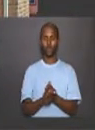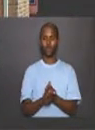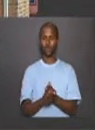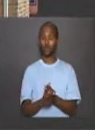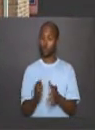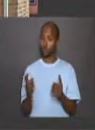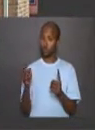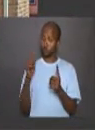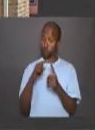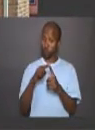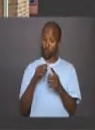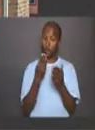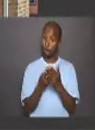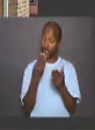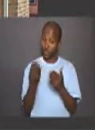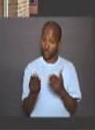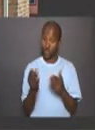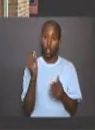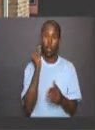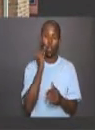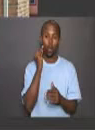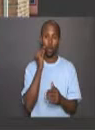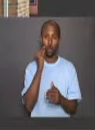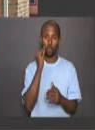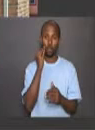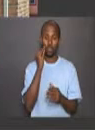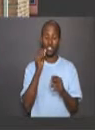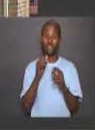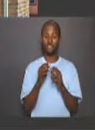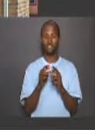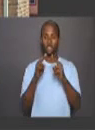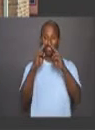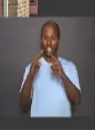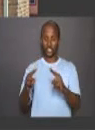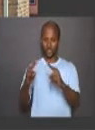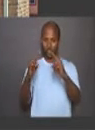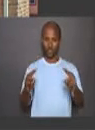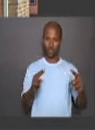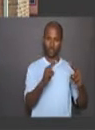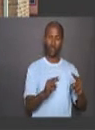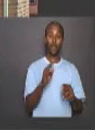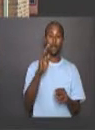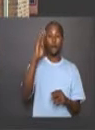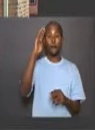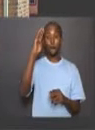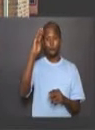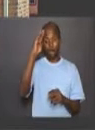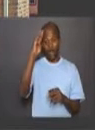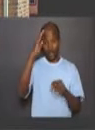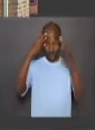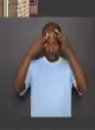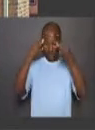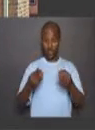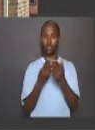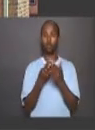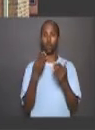In order to purchase a house in his village, Bakala has decided